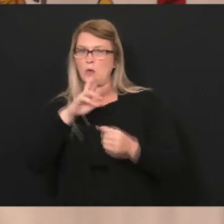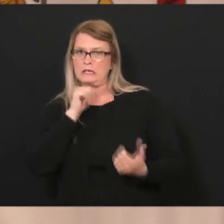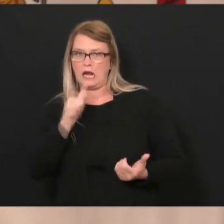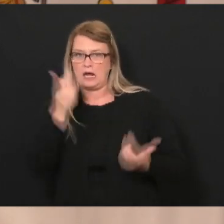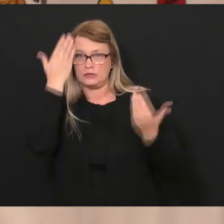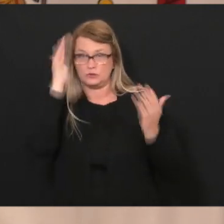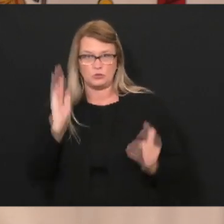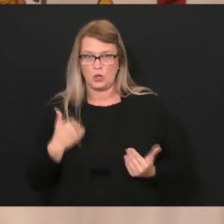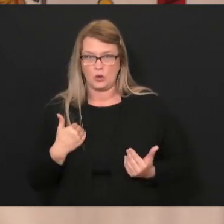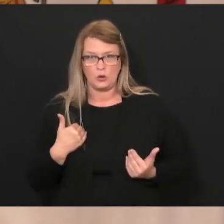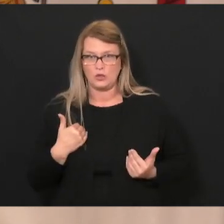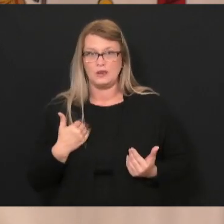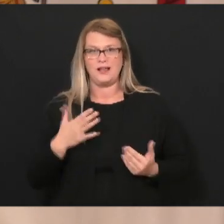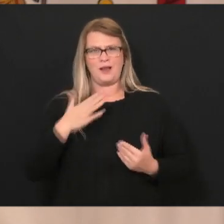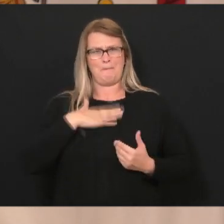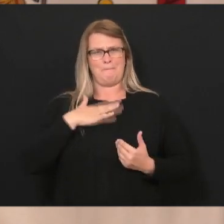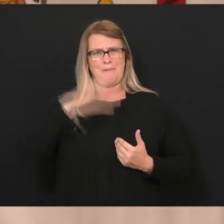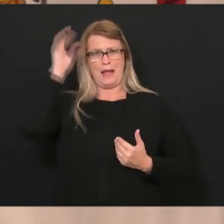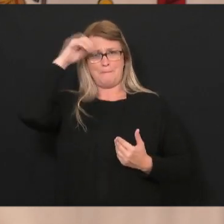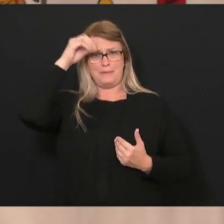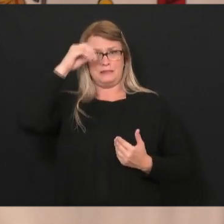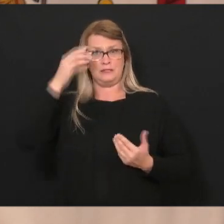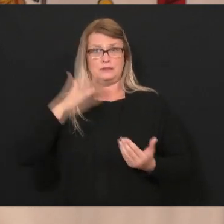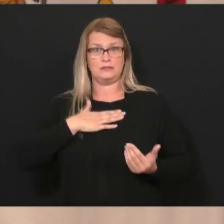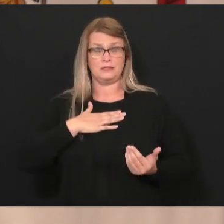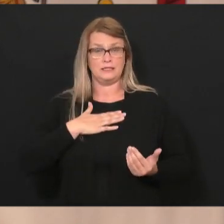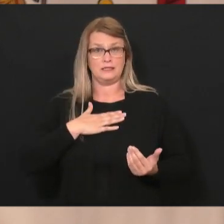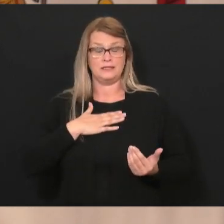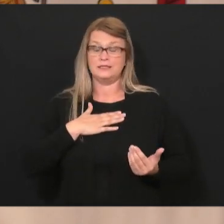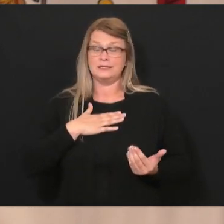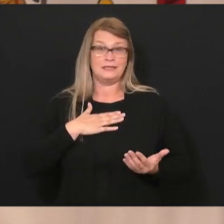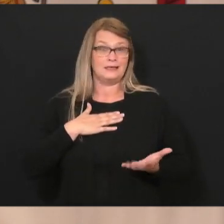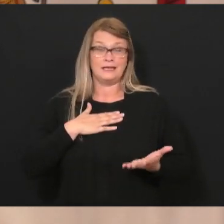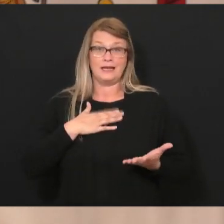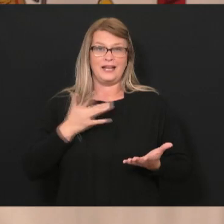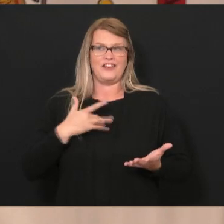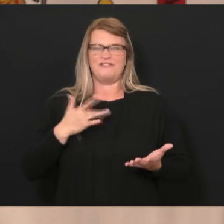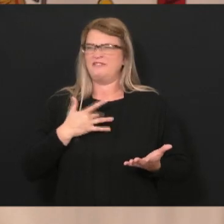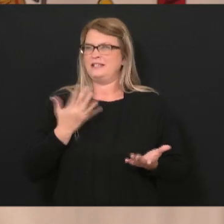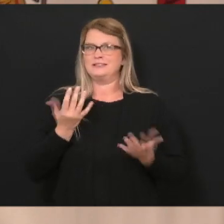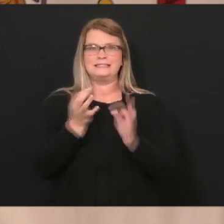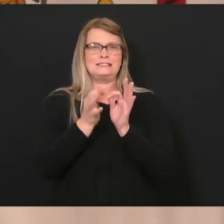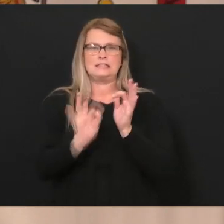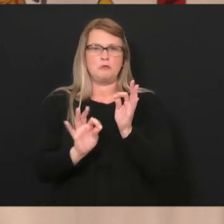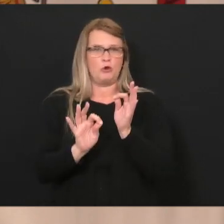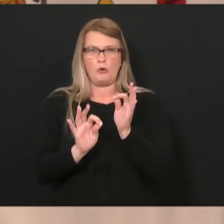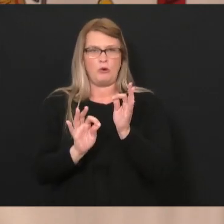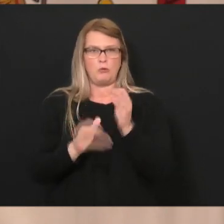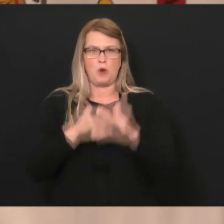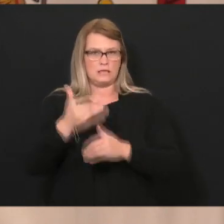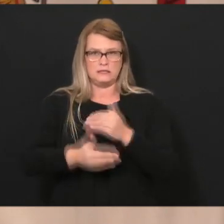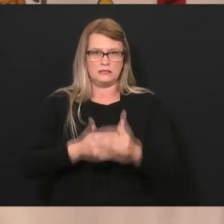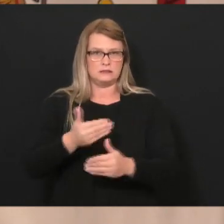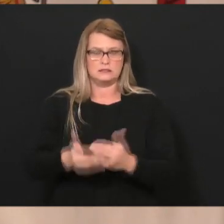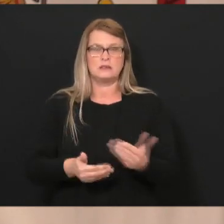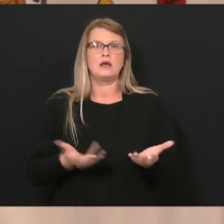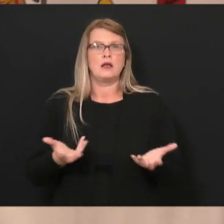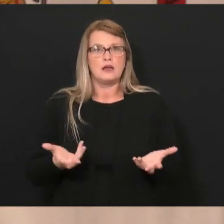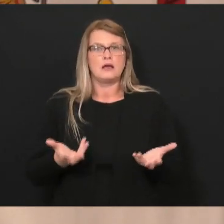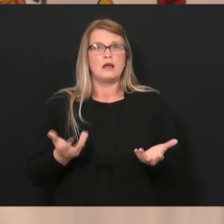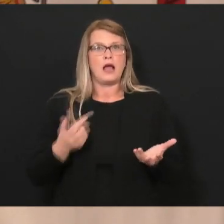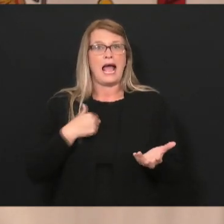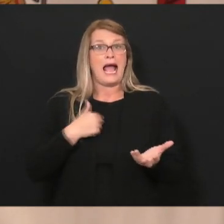my standpoint, Brad, it's just as simple the way I see it, and it's just this: is